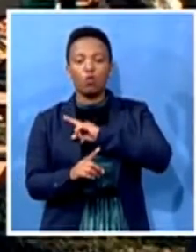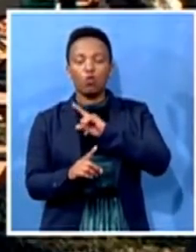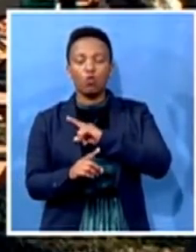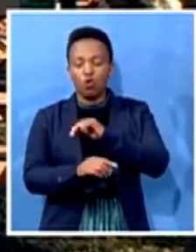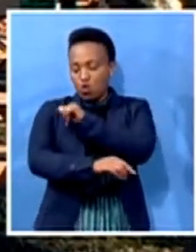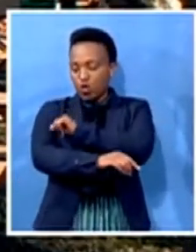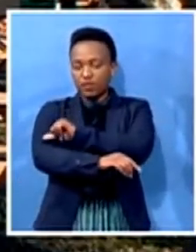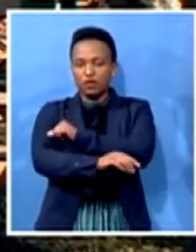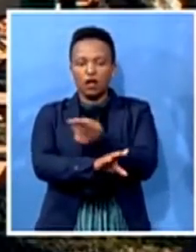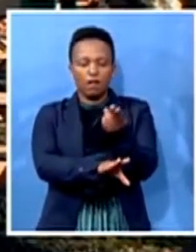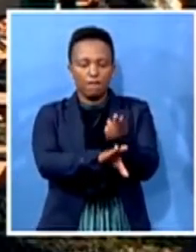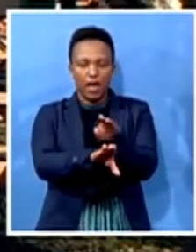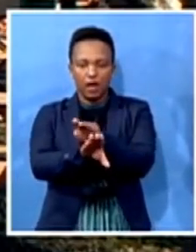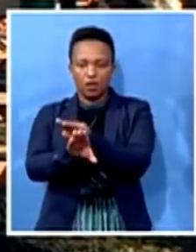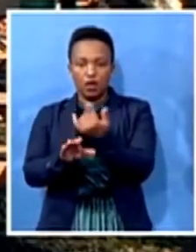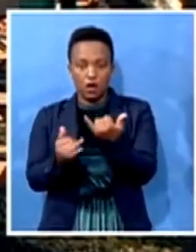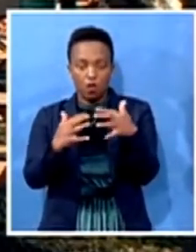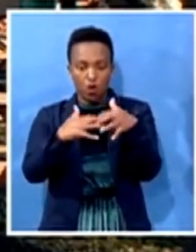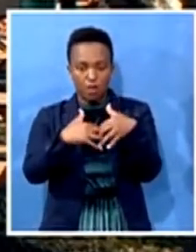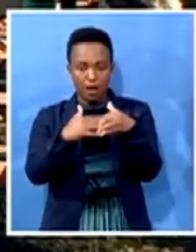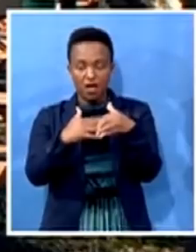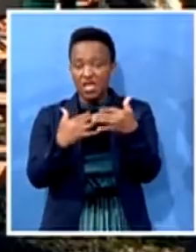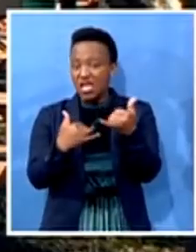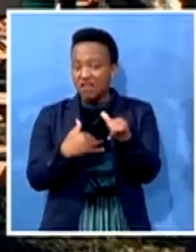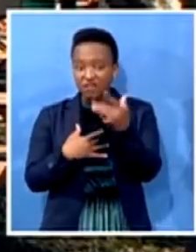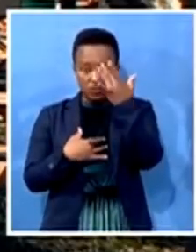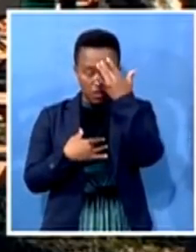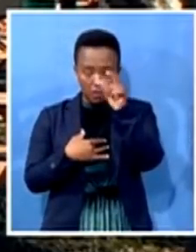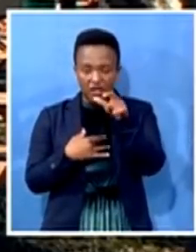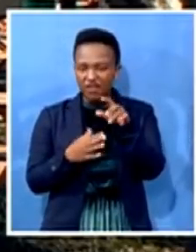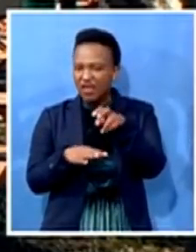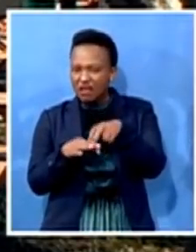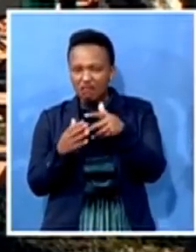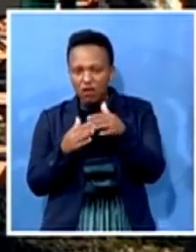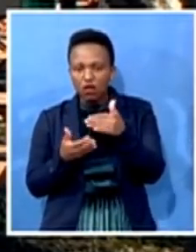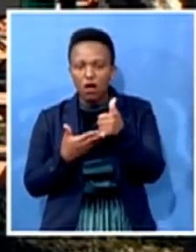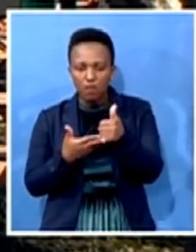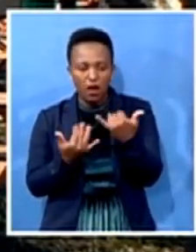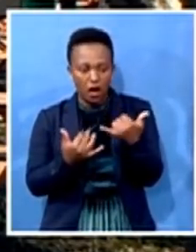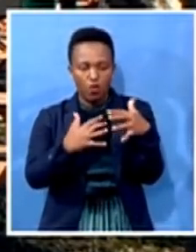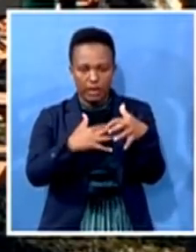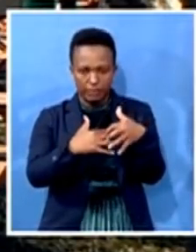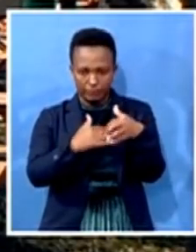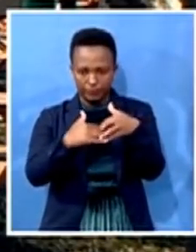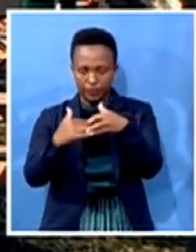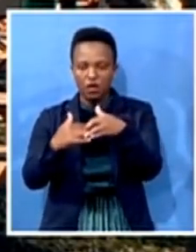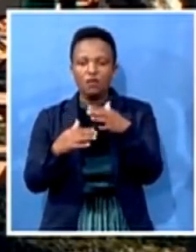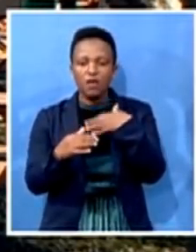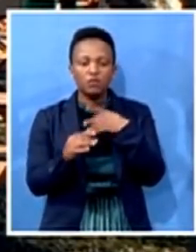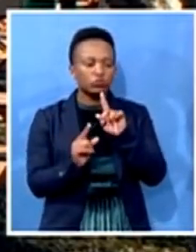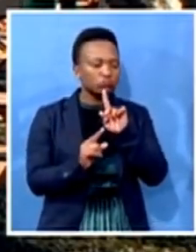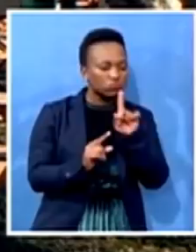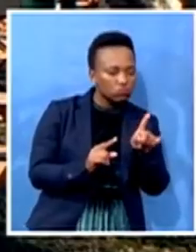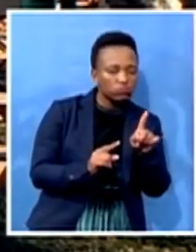be sick, who will be requiring some help in terms of observation. So we're finalizing that process today, and